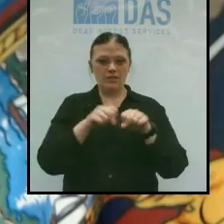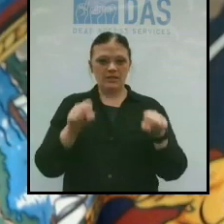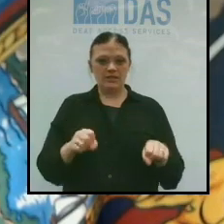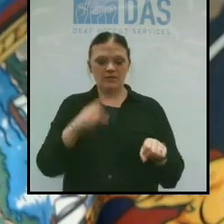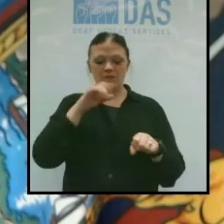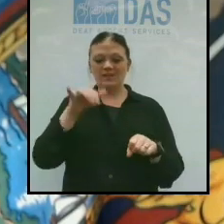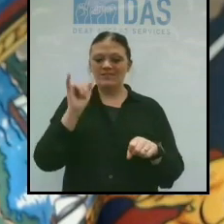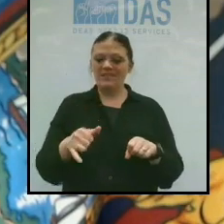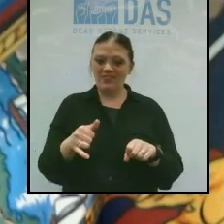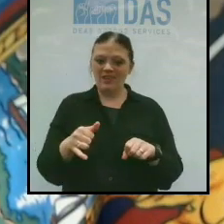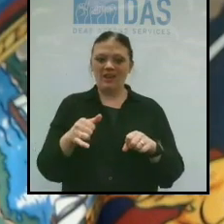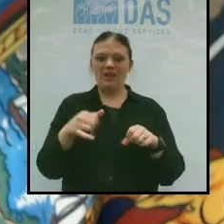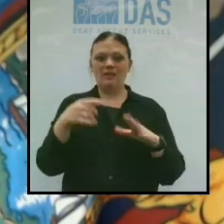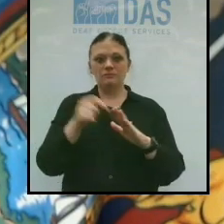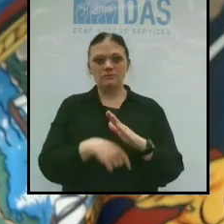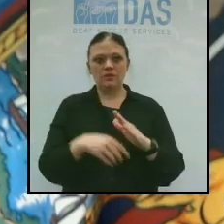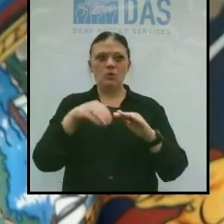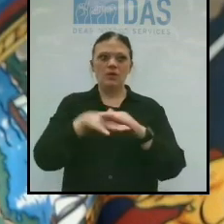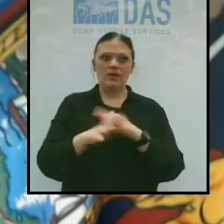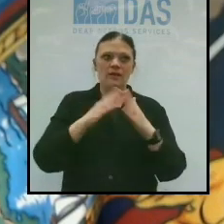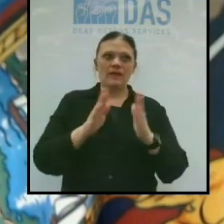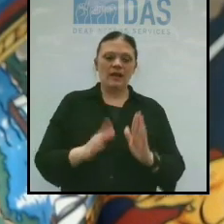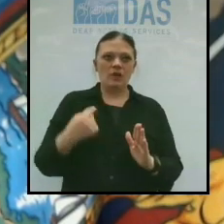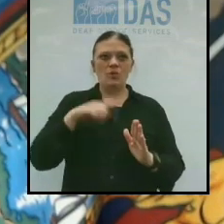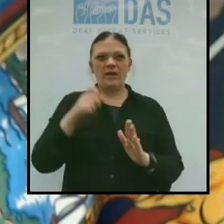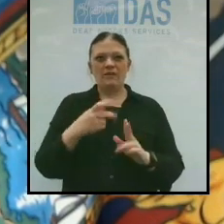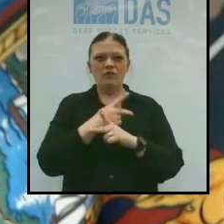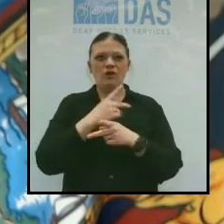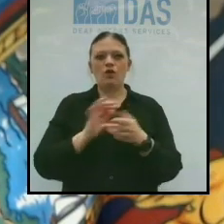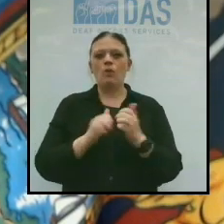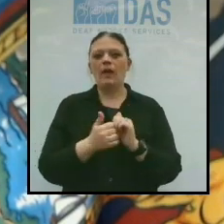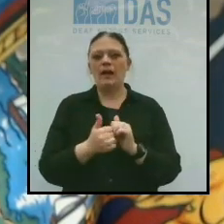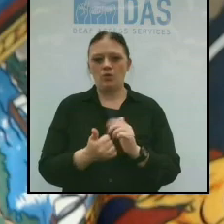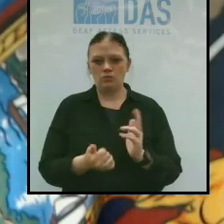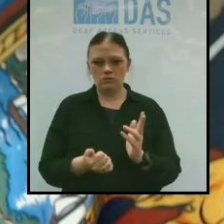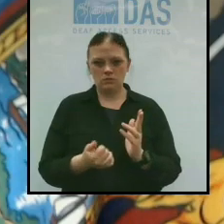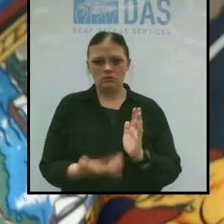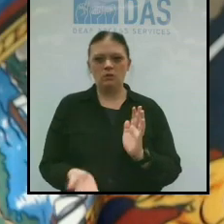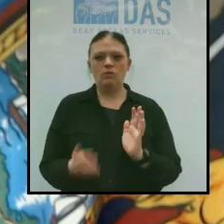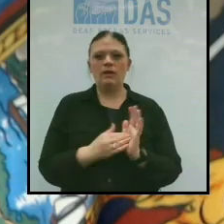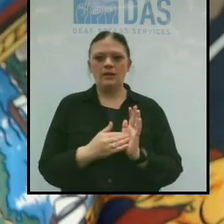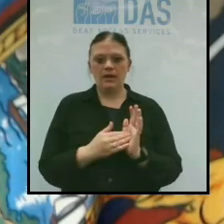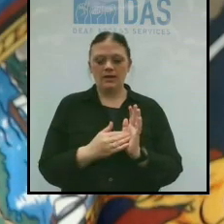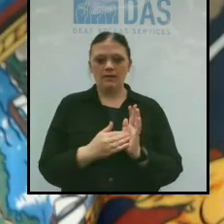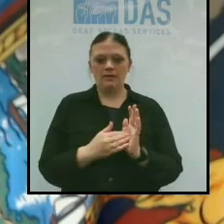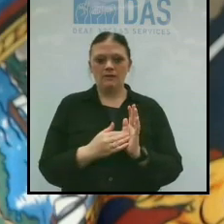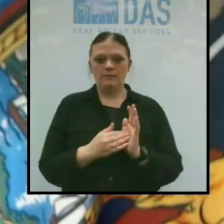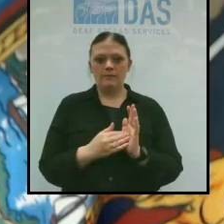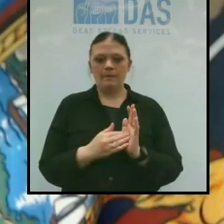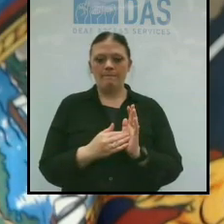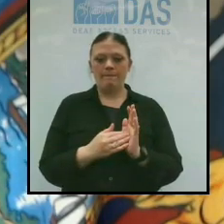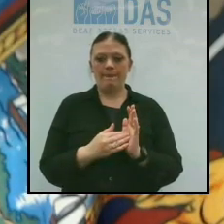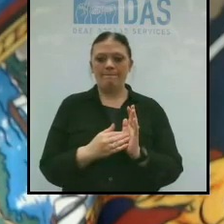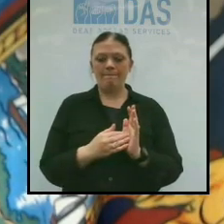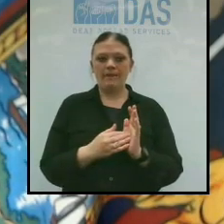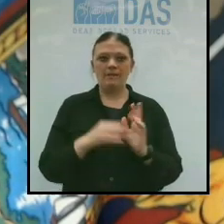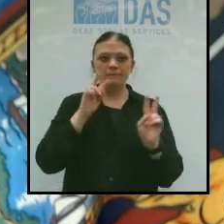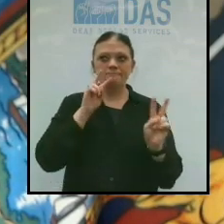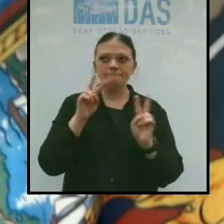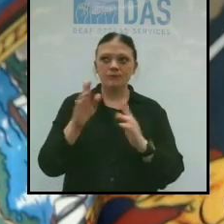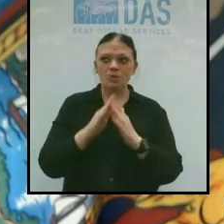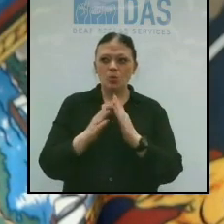that entails going into the house. So we have to figure out how we're going to work that. Again, looking at the community, at